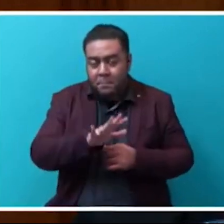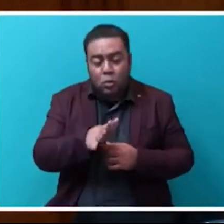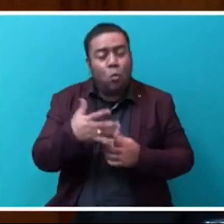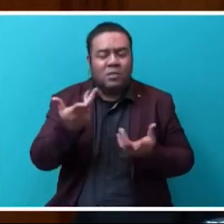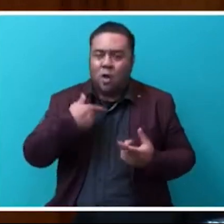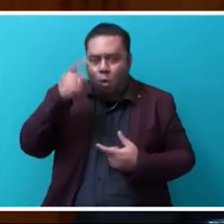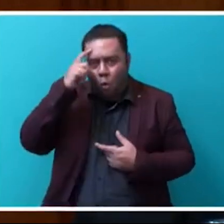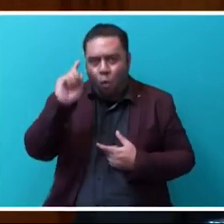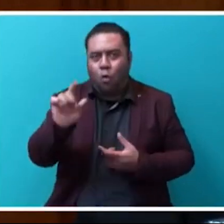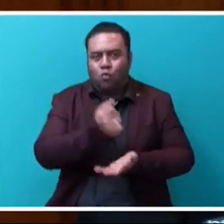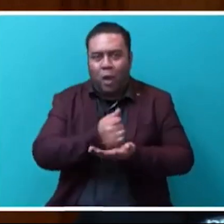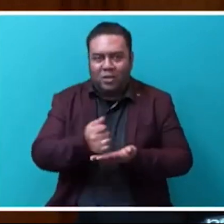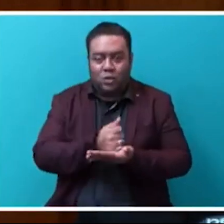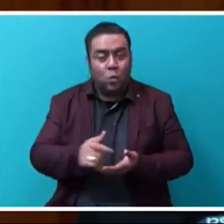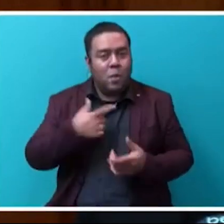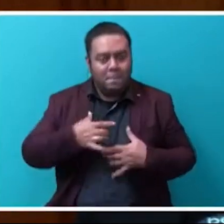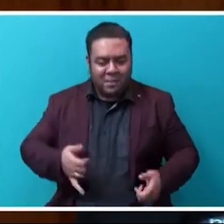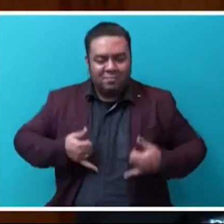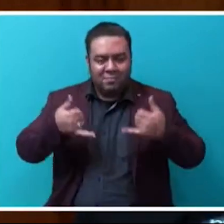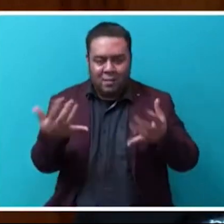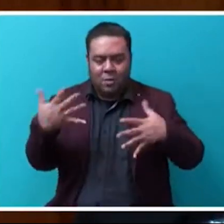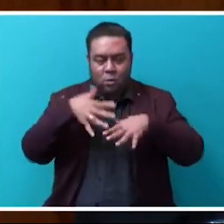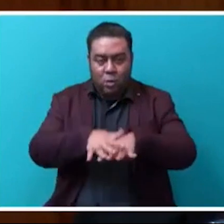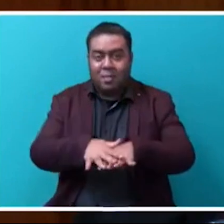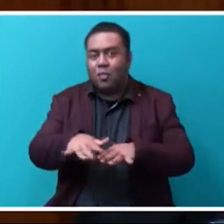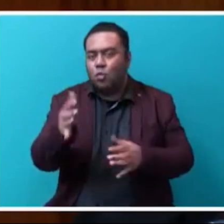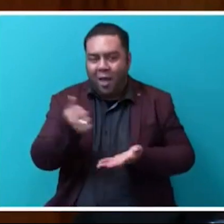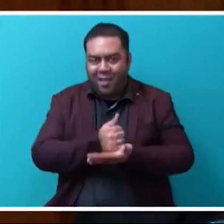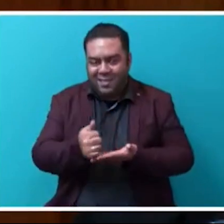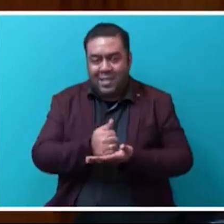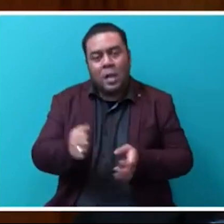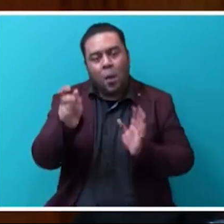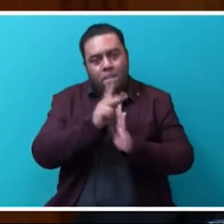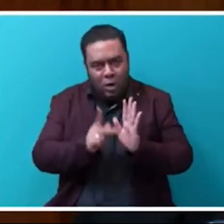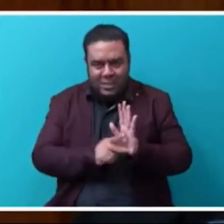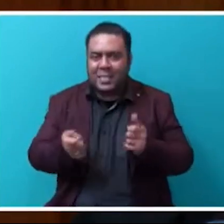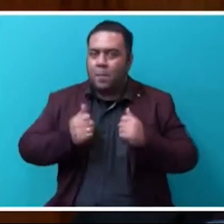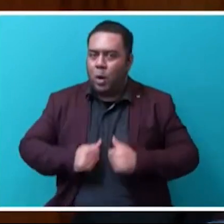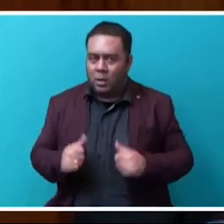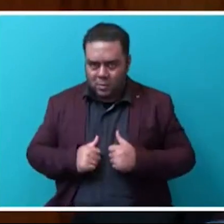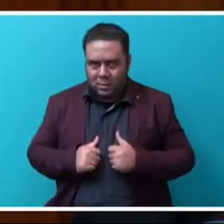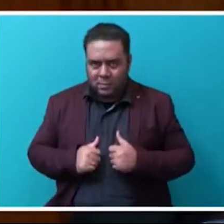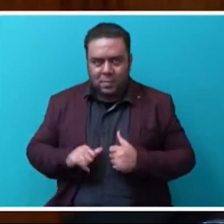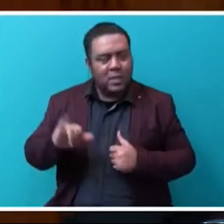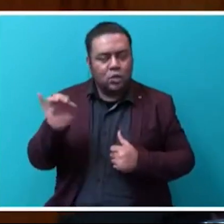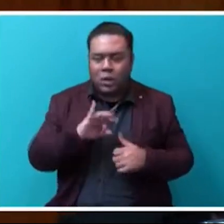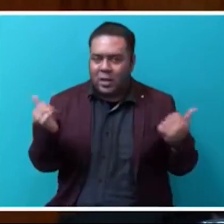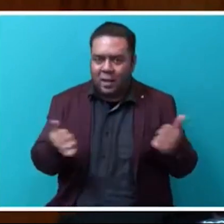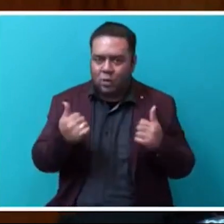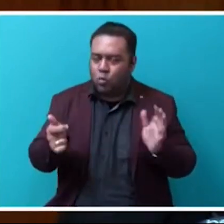action. We must champion the integration of these two acts in our policies and practices. It isn't enough to